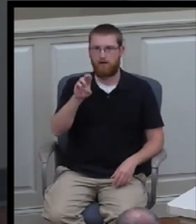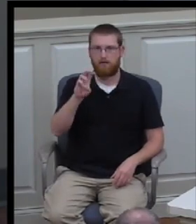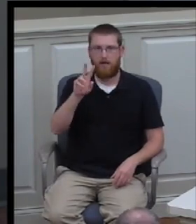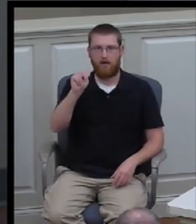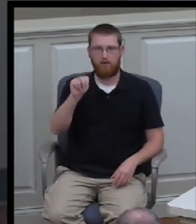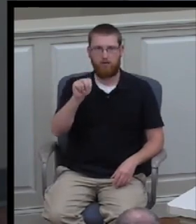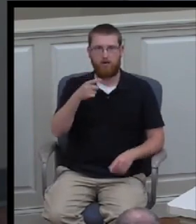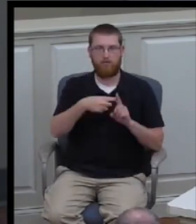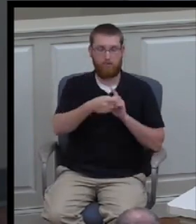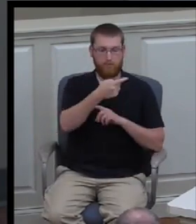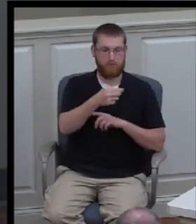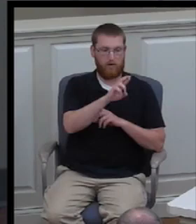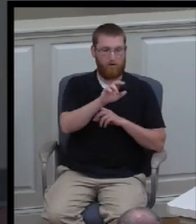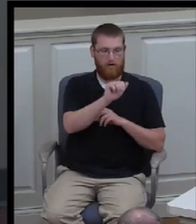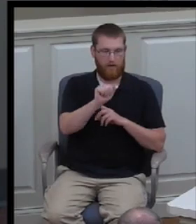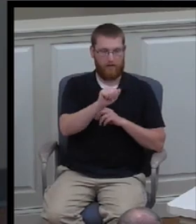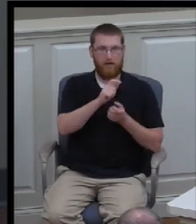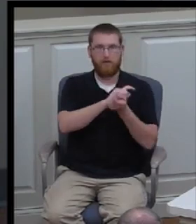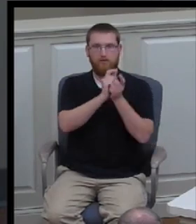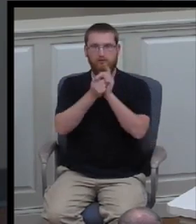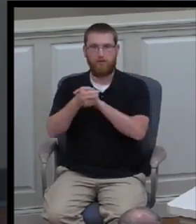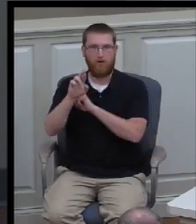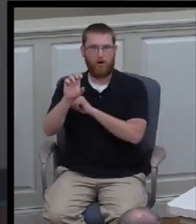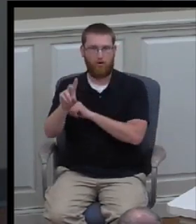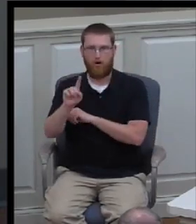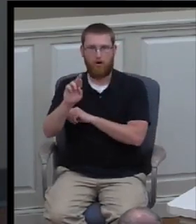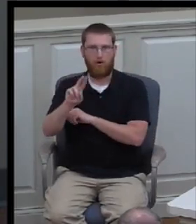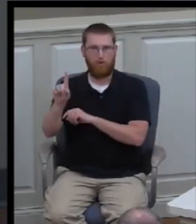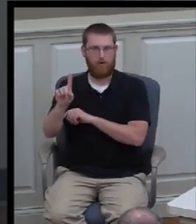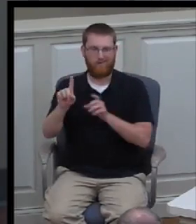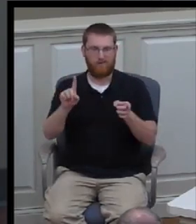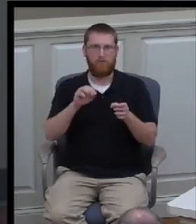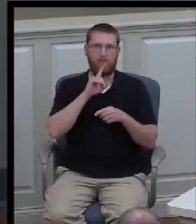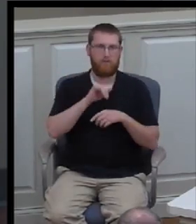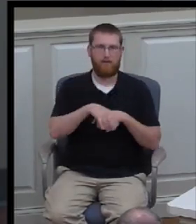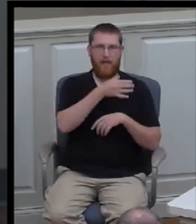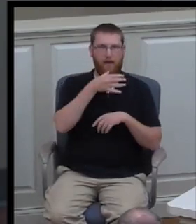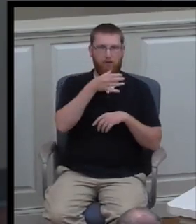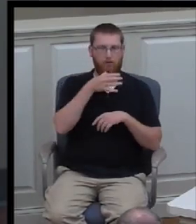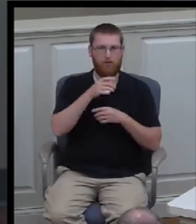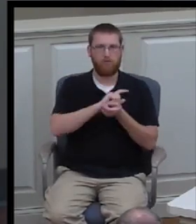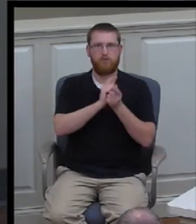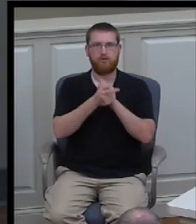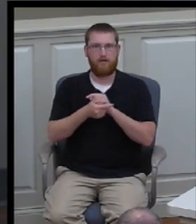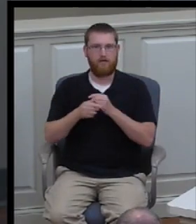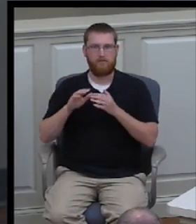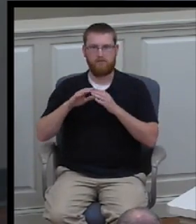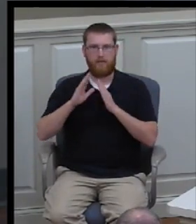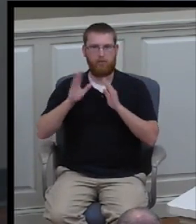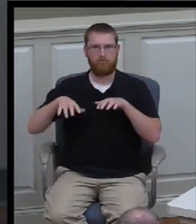from GRA, or what we used to call R1 back in the day, and agriculture, oddly enough, to what we call neighborhood